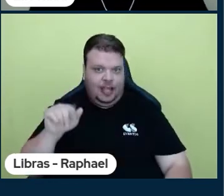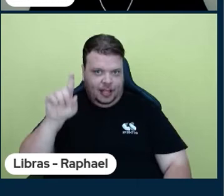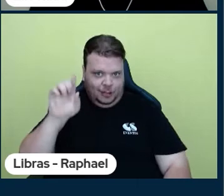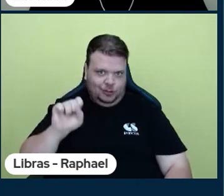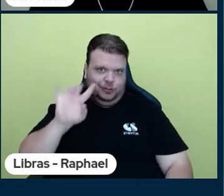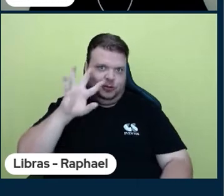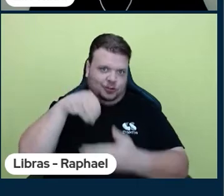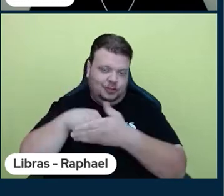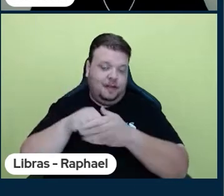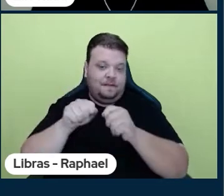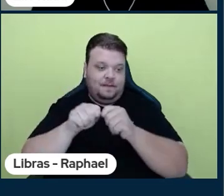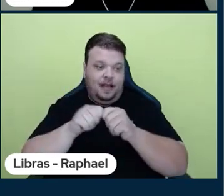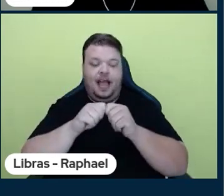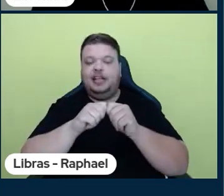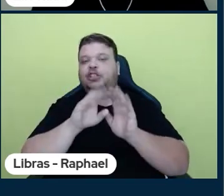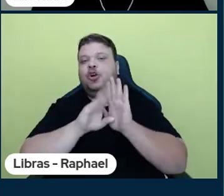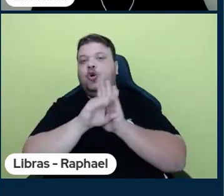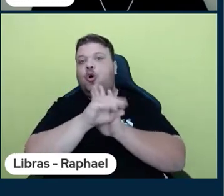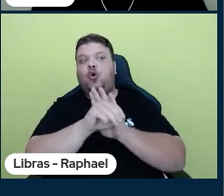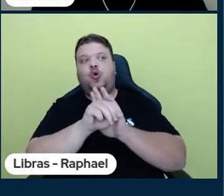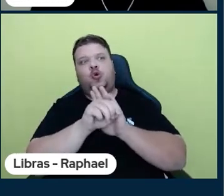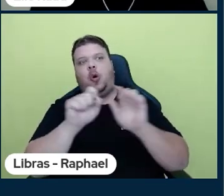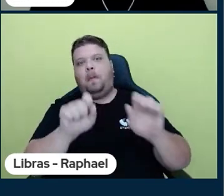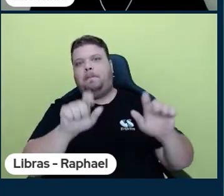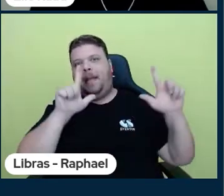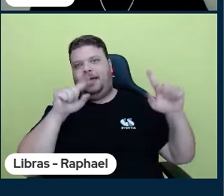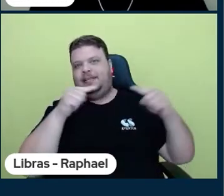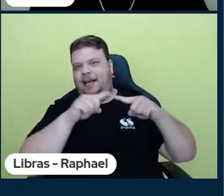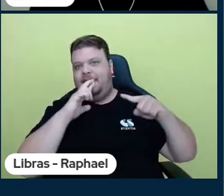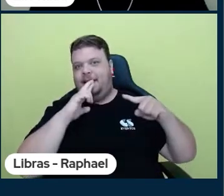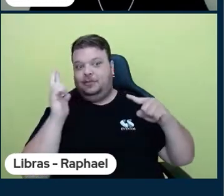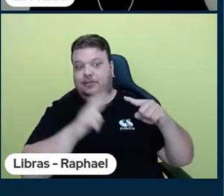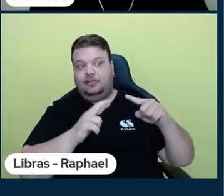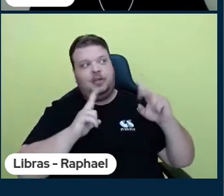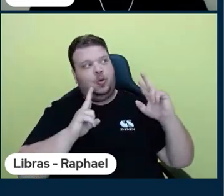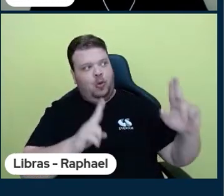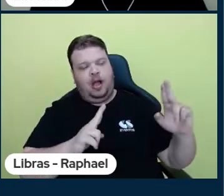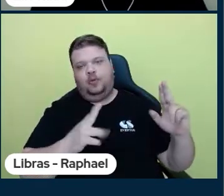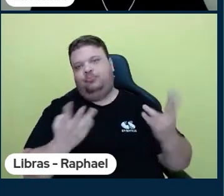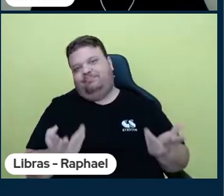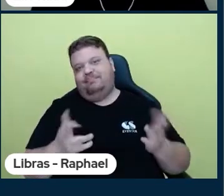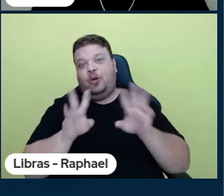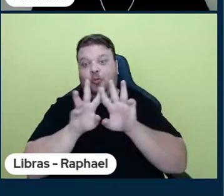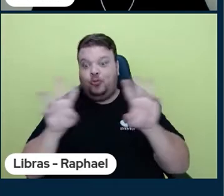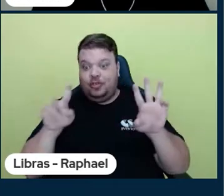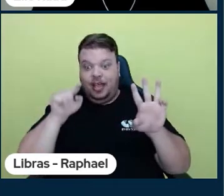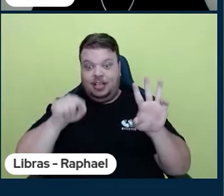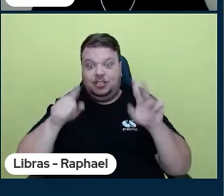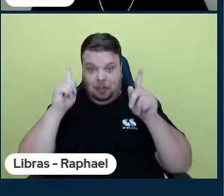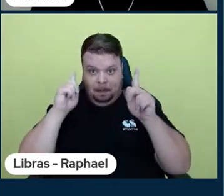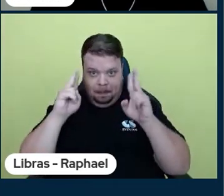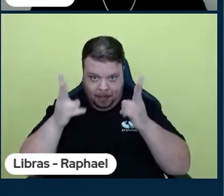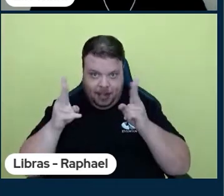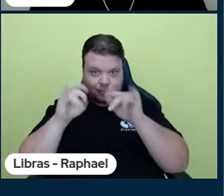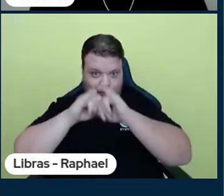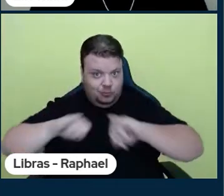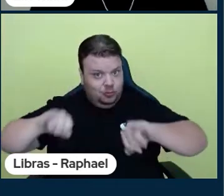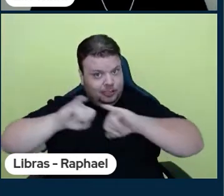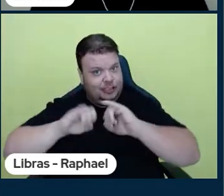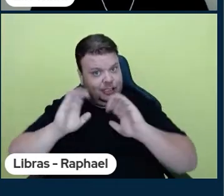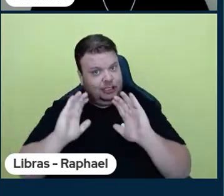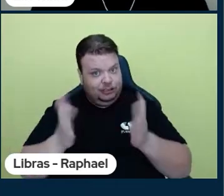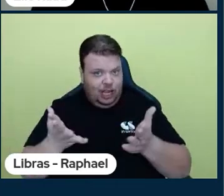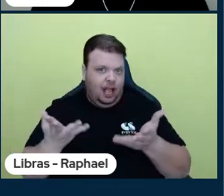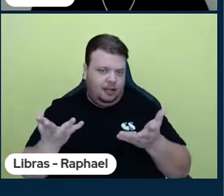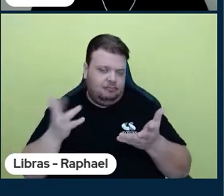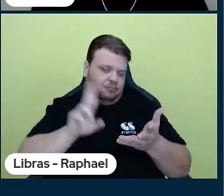to rank higher from an SEO perspective, this is the same data that we use in order